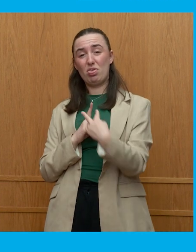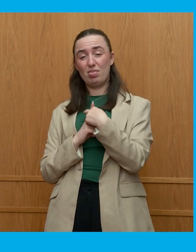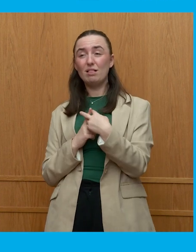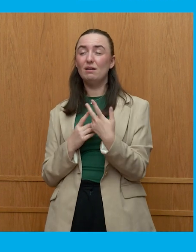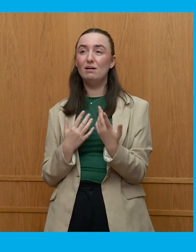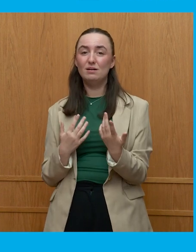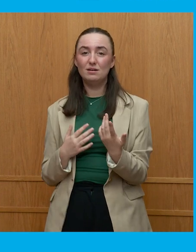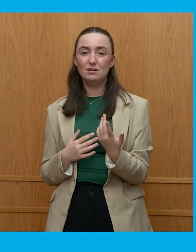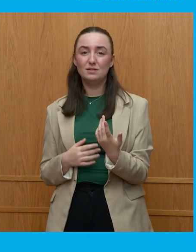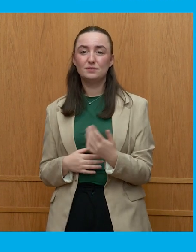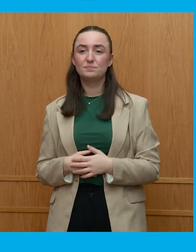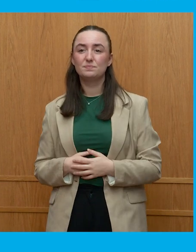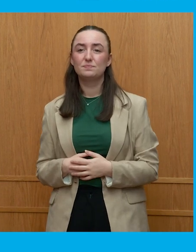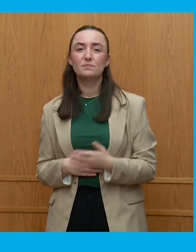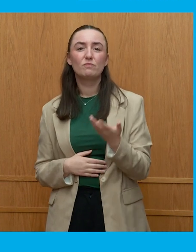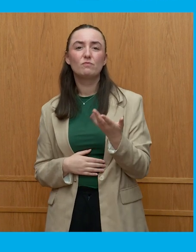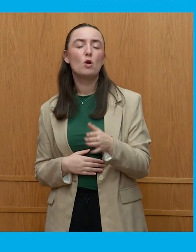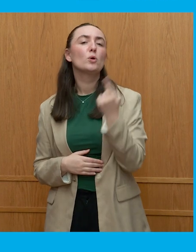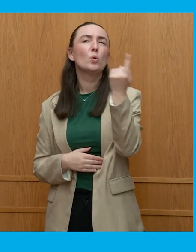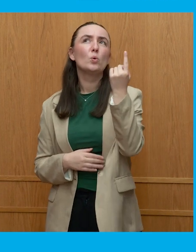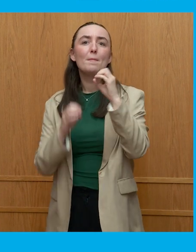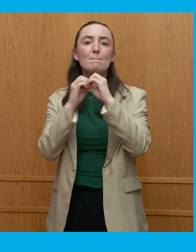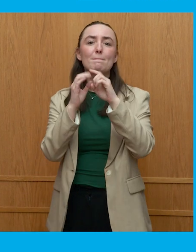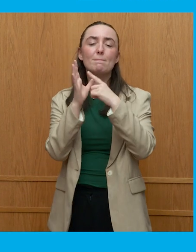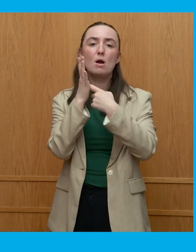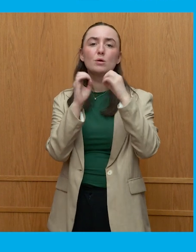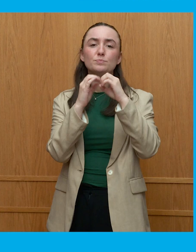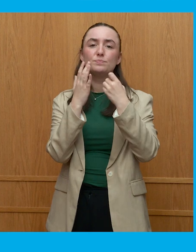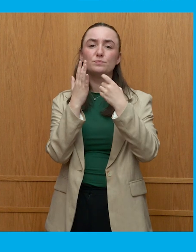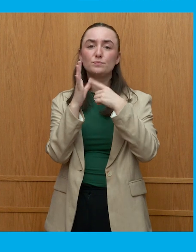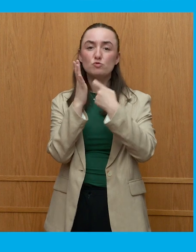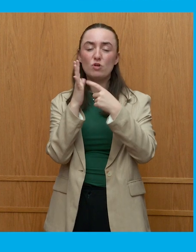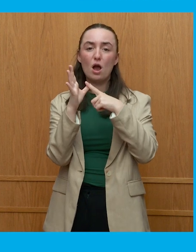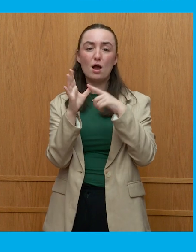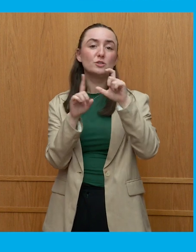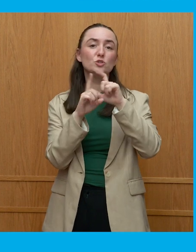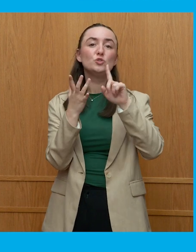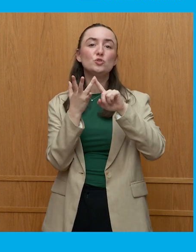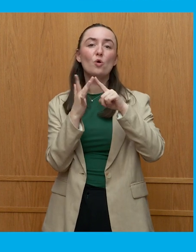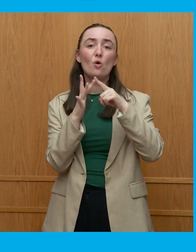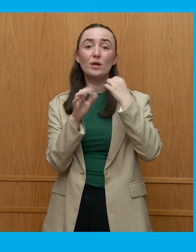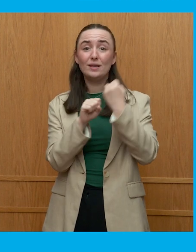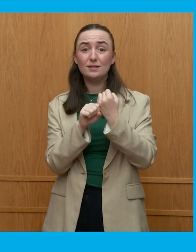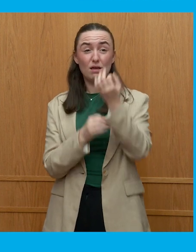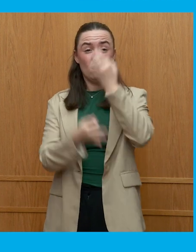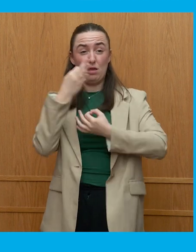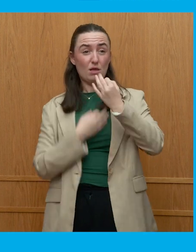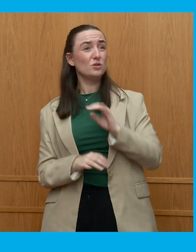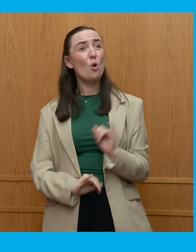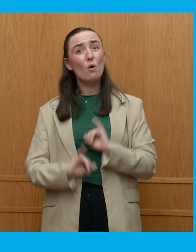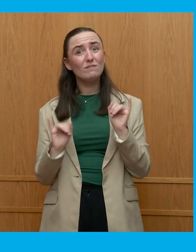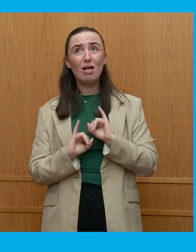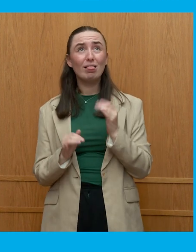was it Margaret Doig? Was it? Barbara. Barbara Doig. Was awful, I think.